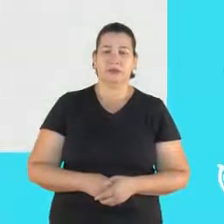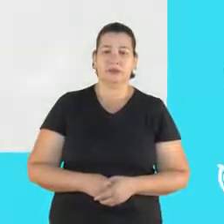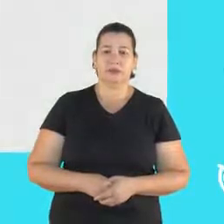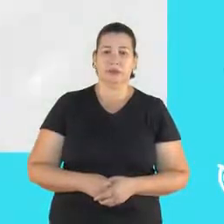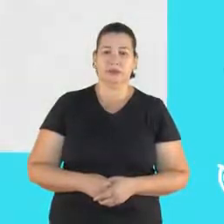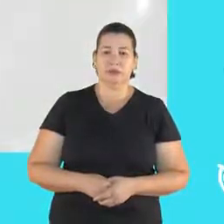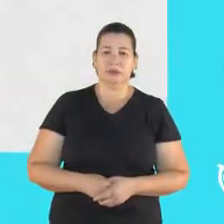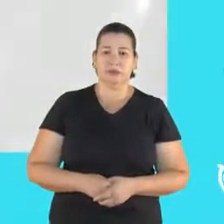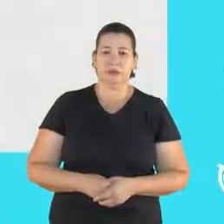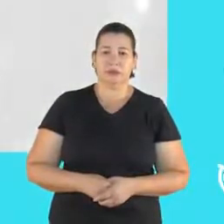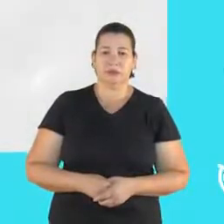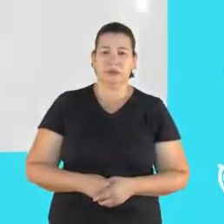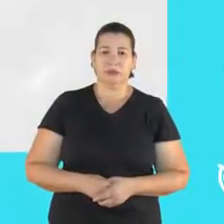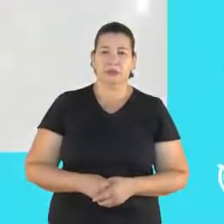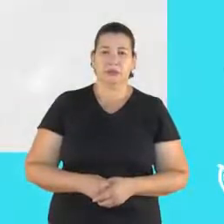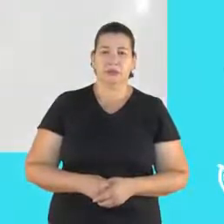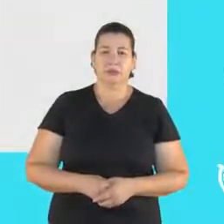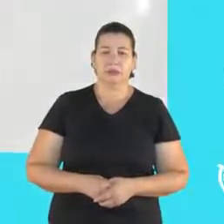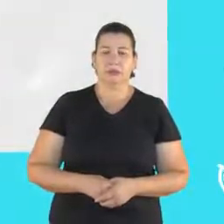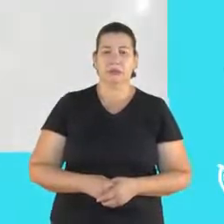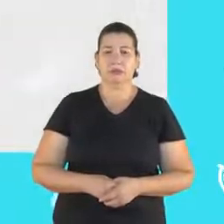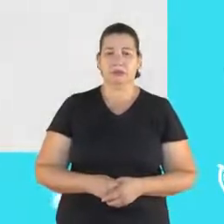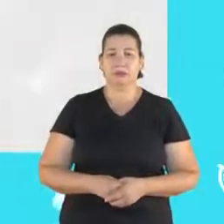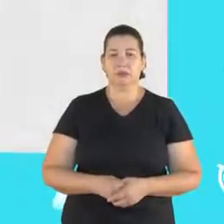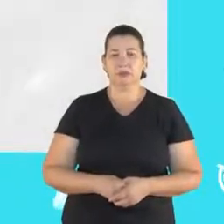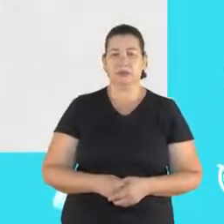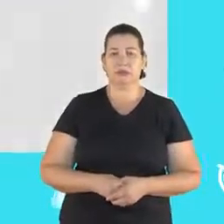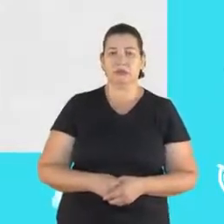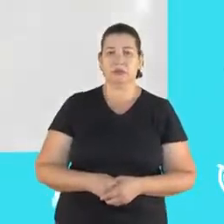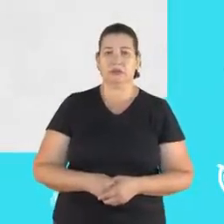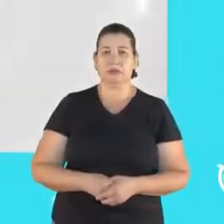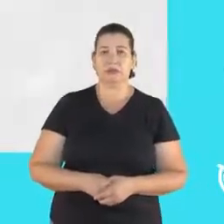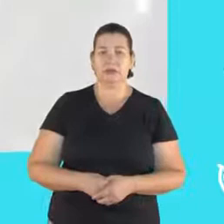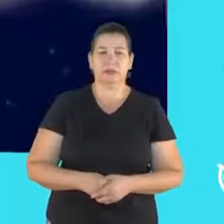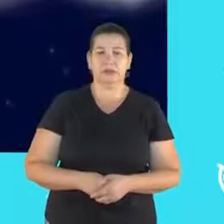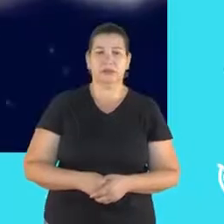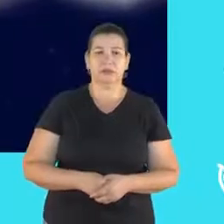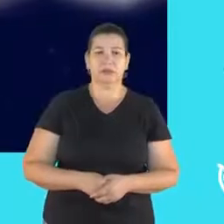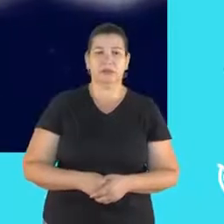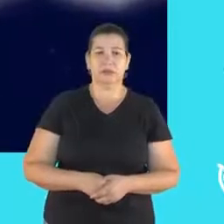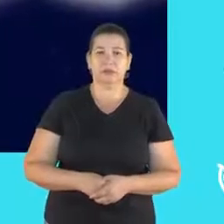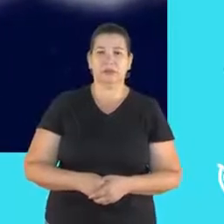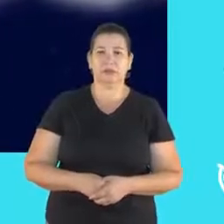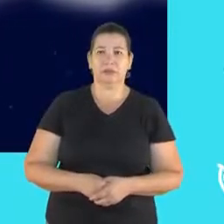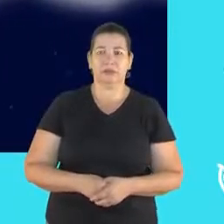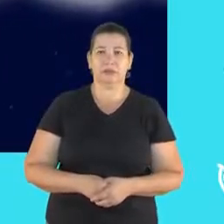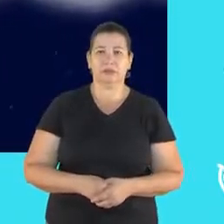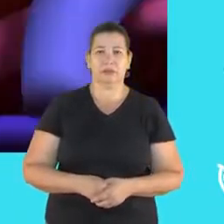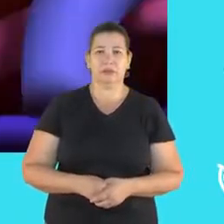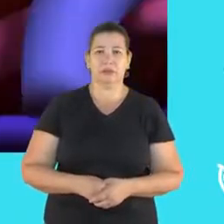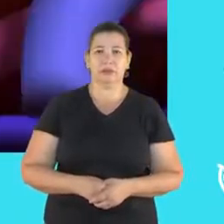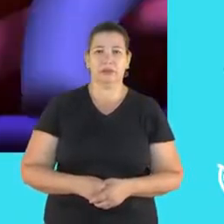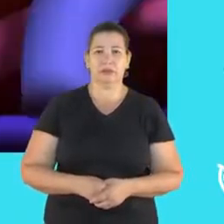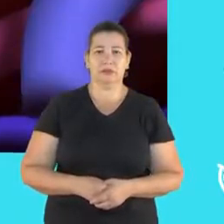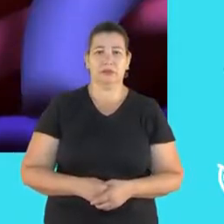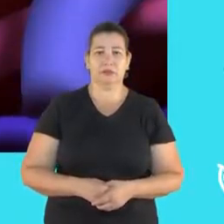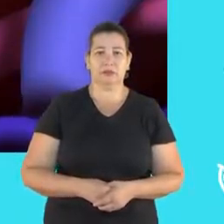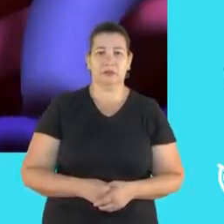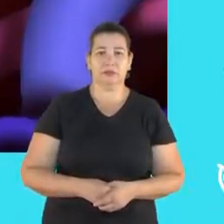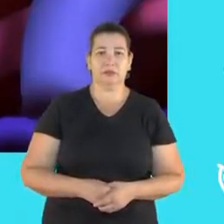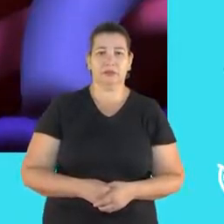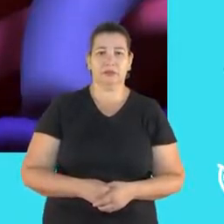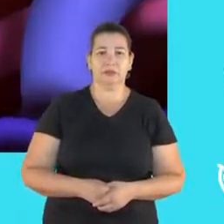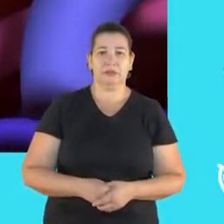changes. Alongside growth and sexual maturity, this system regulates everything from your sleep to the rhythm of your beating